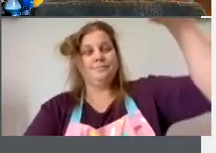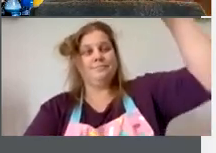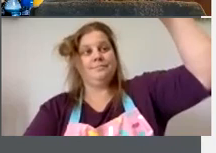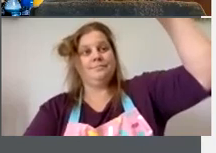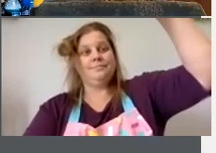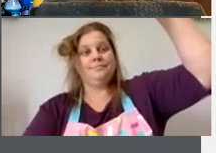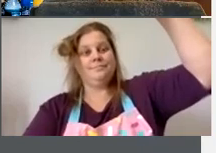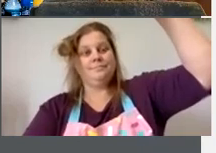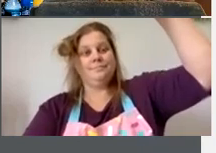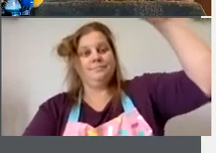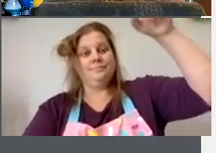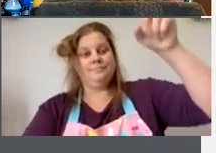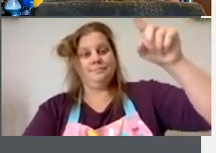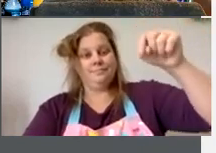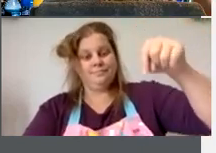Up,